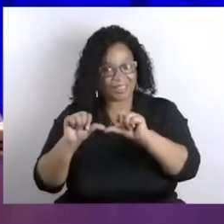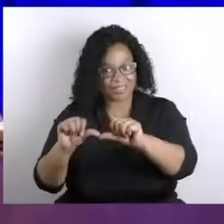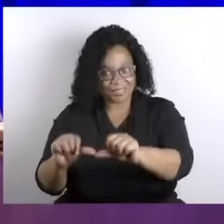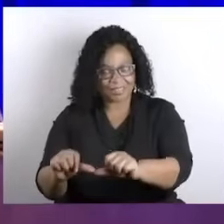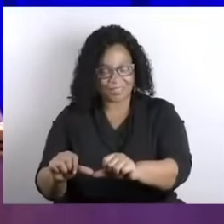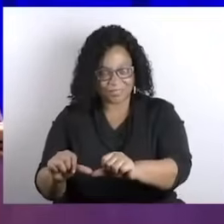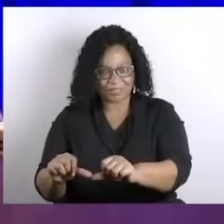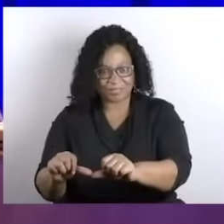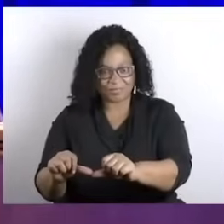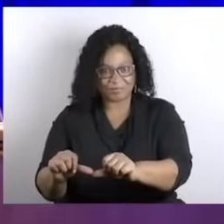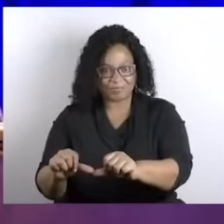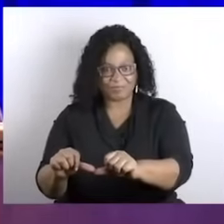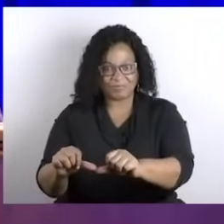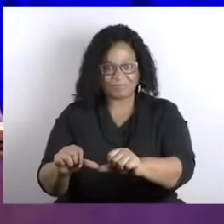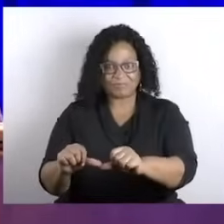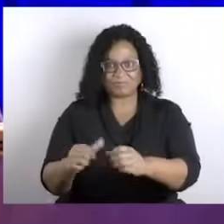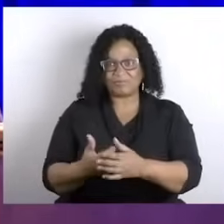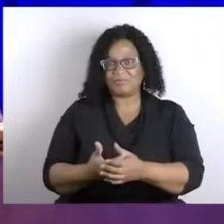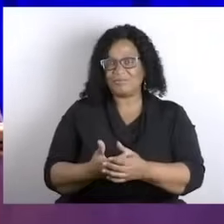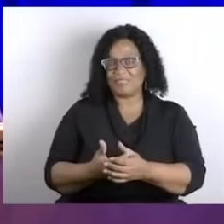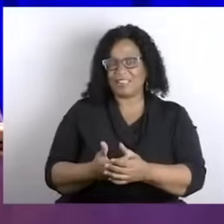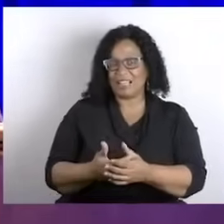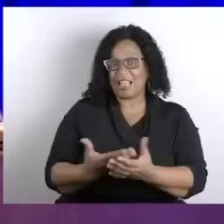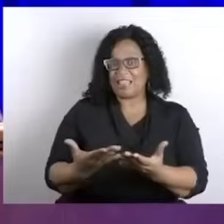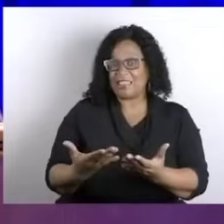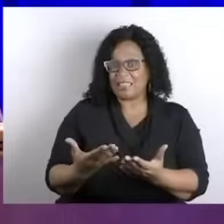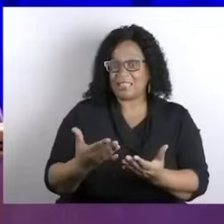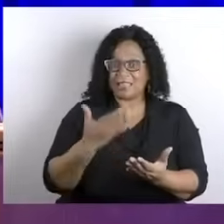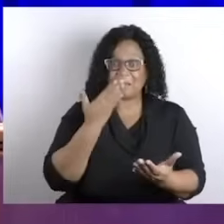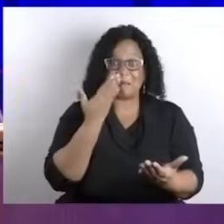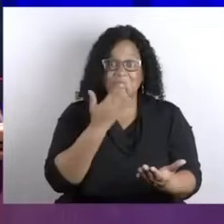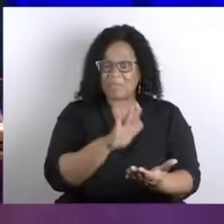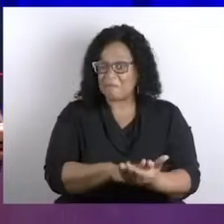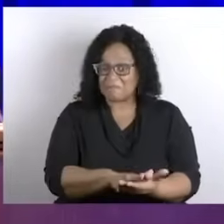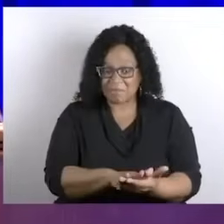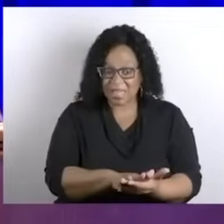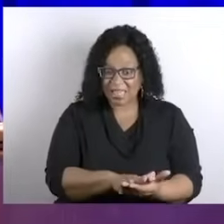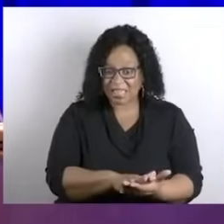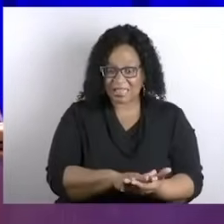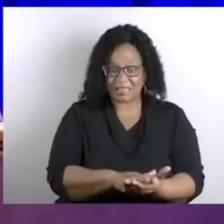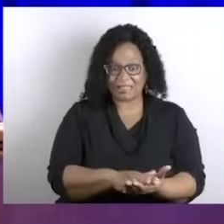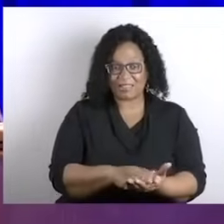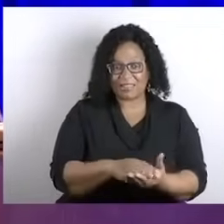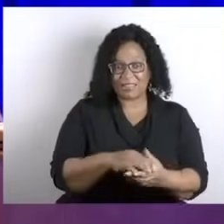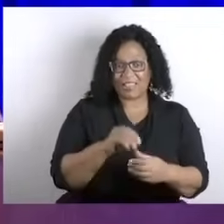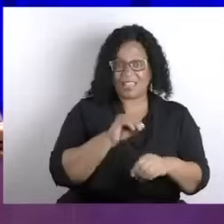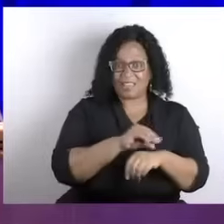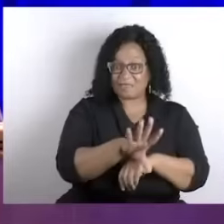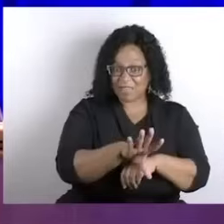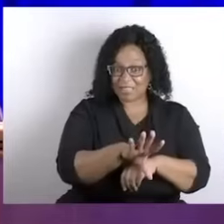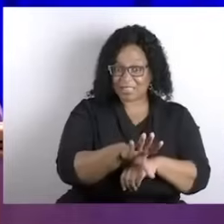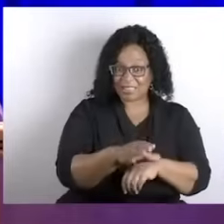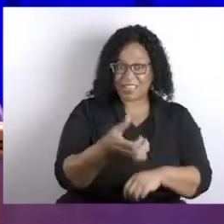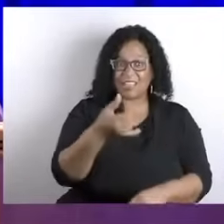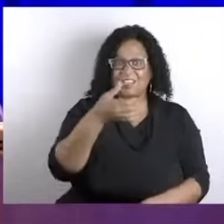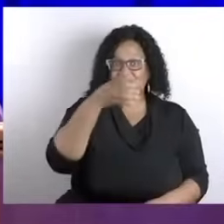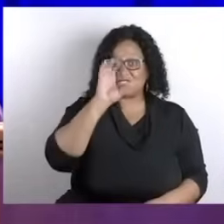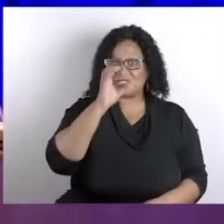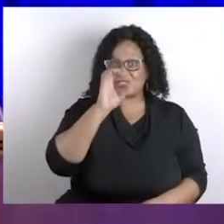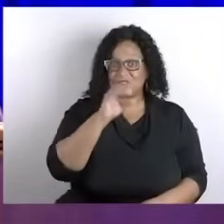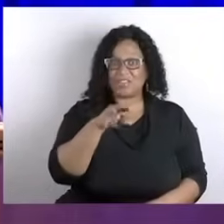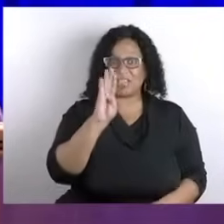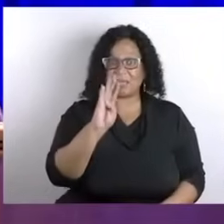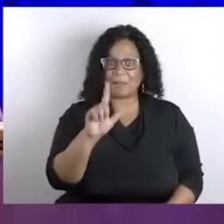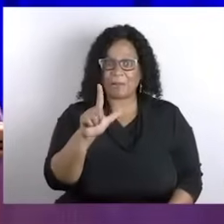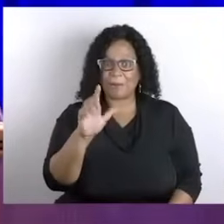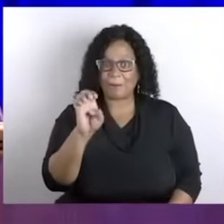reality. Just ingest some bleach. Drink some bleach. You'll be all right. But your Bible says, verses 8 and 9, they are